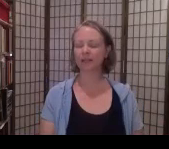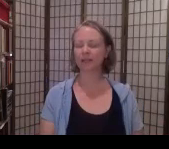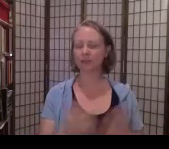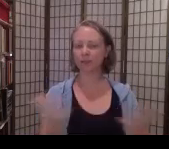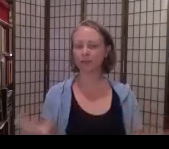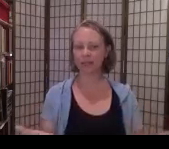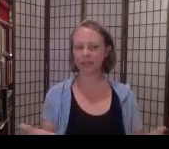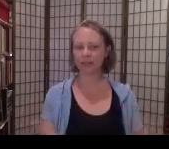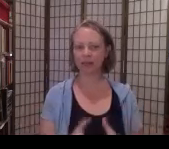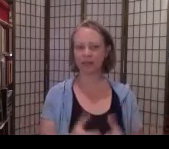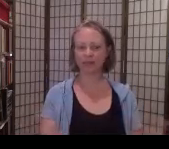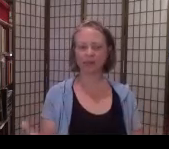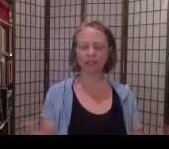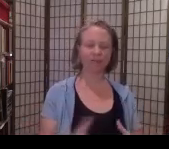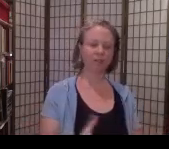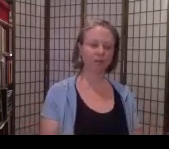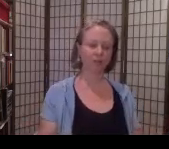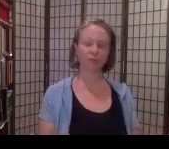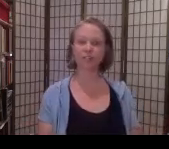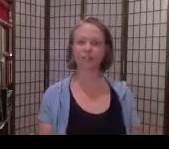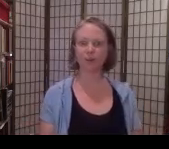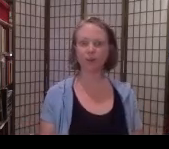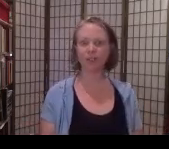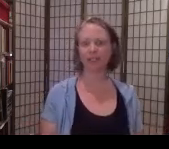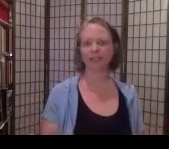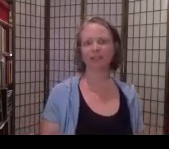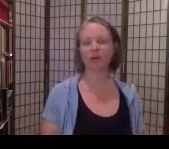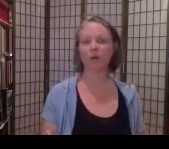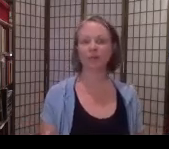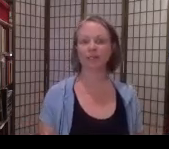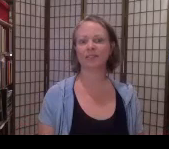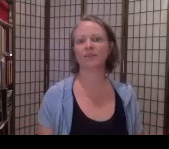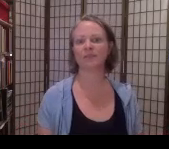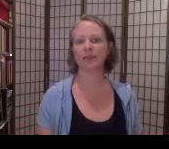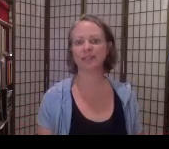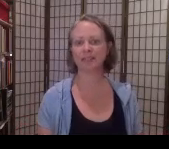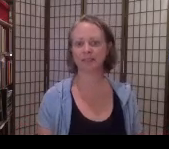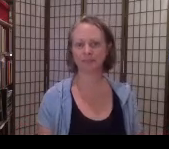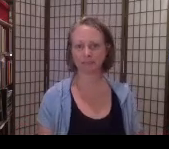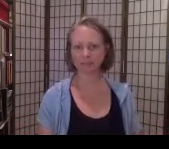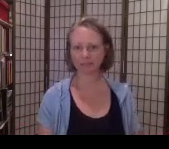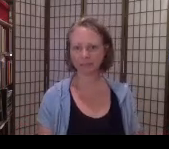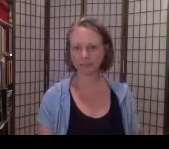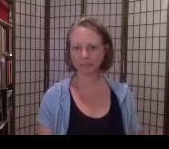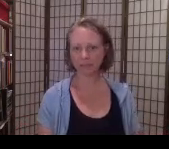Yeah, it's opening to the possibility of, you know, this creature holding something amazing.